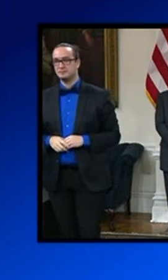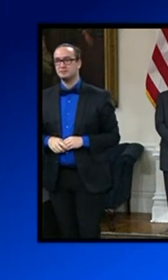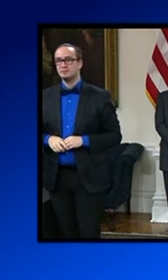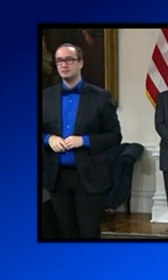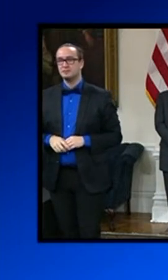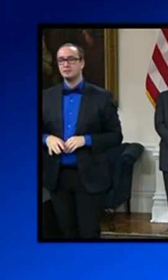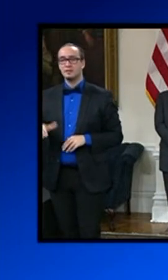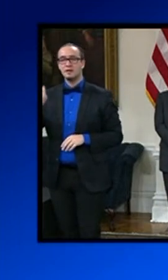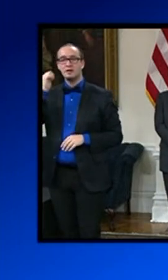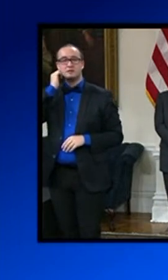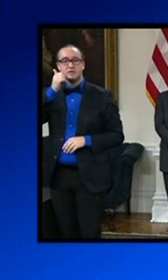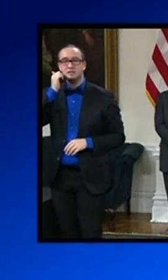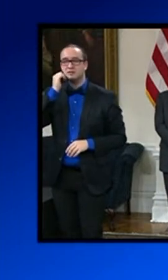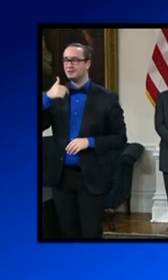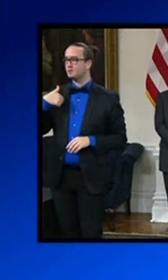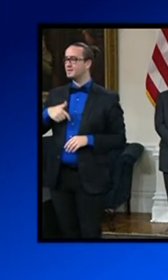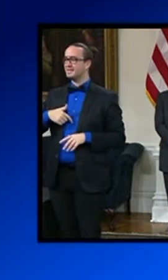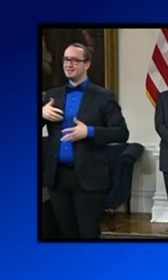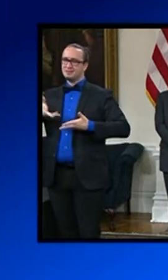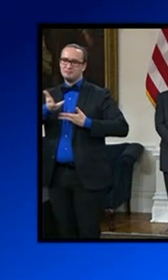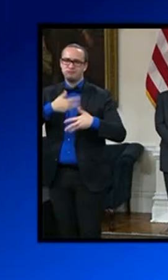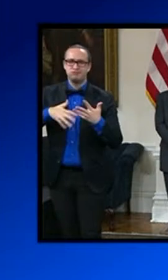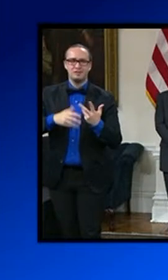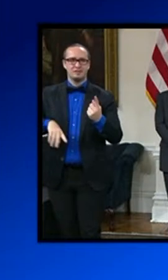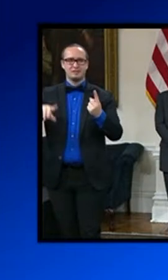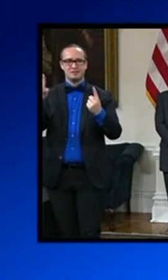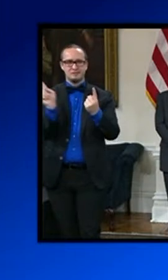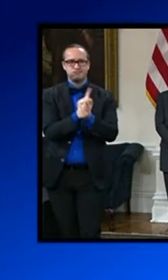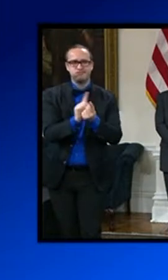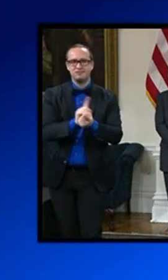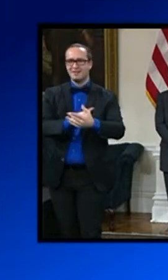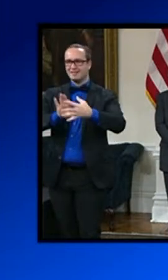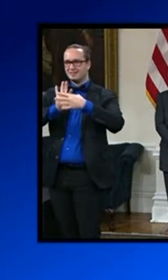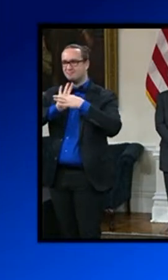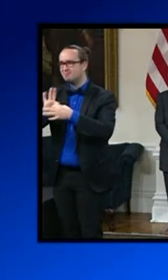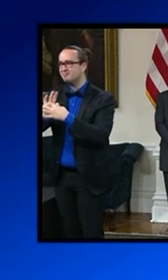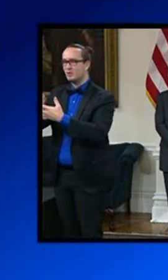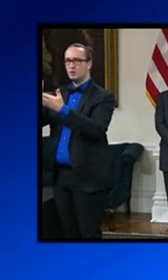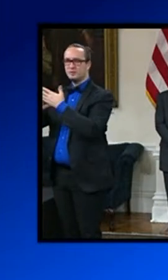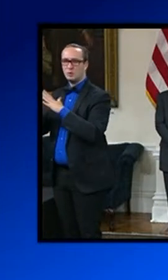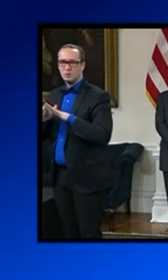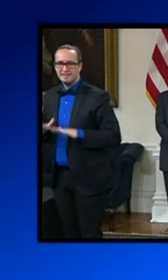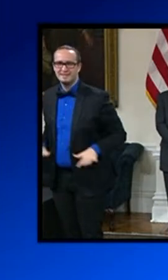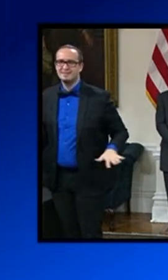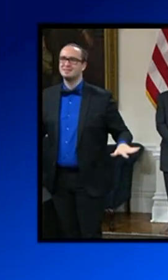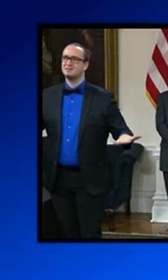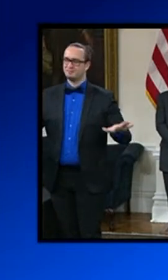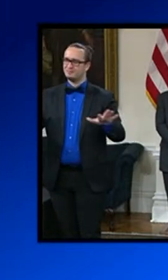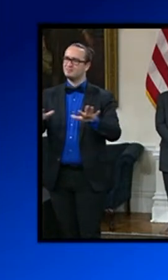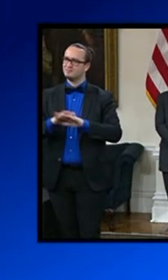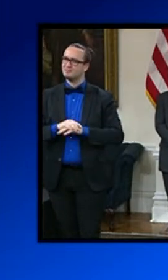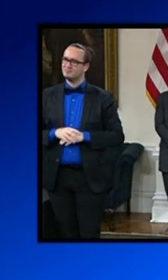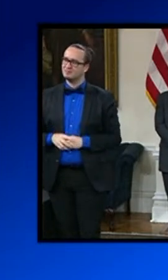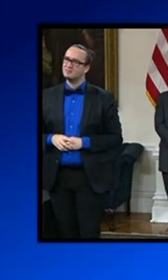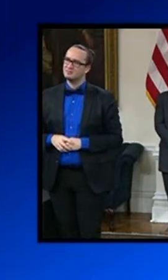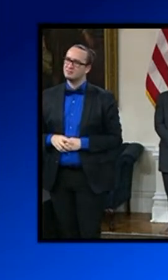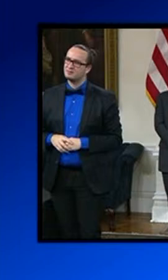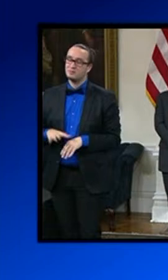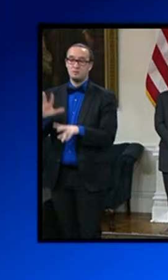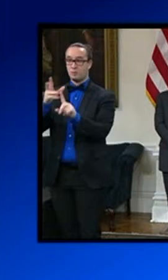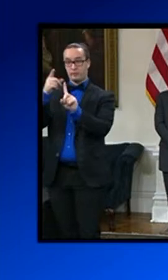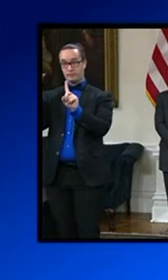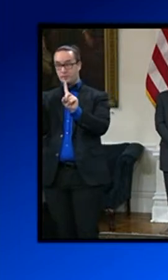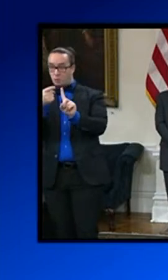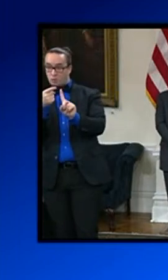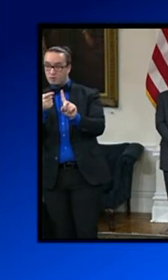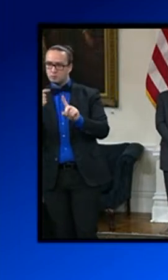shots to you in the community. The bottom line is that our efforts are transparent and will achieve what the governor has asked me to